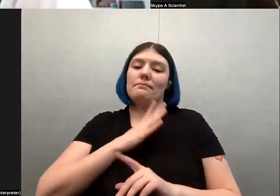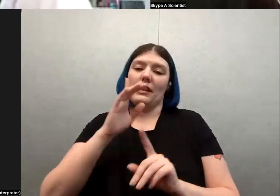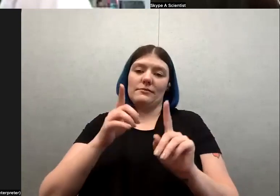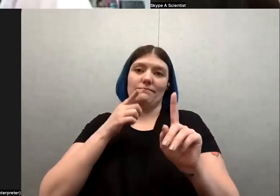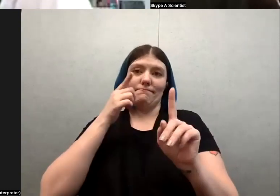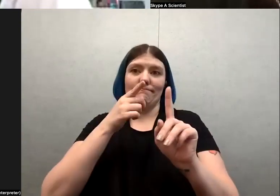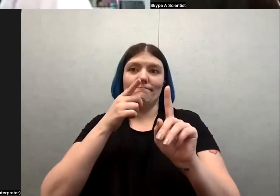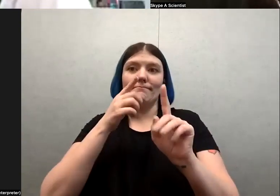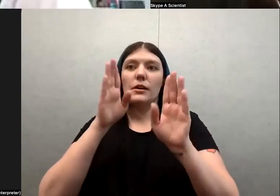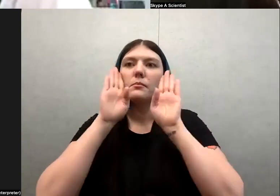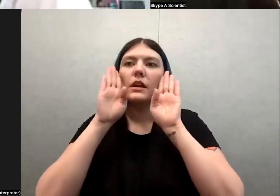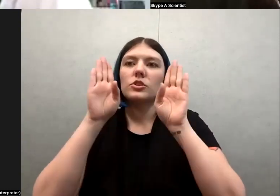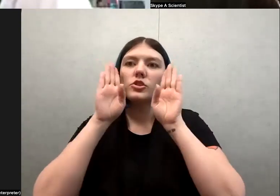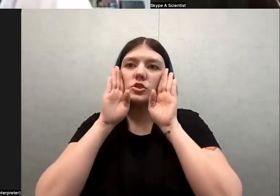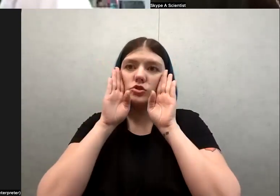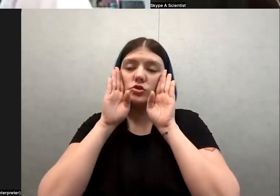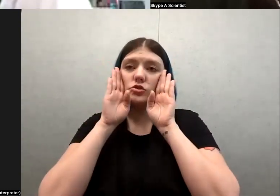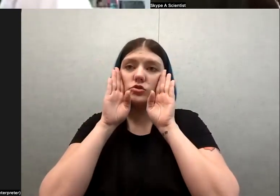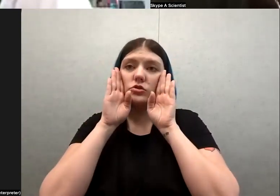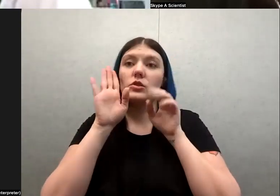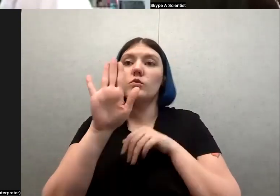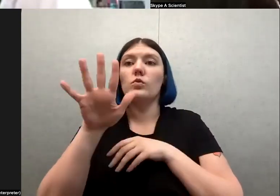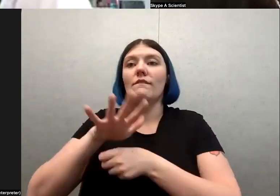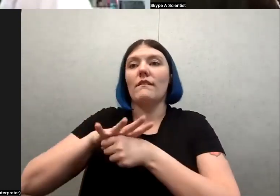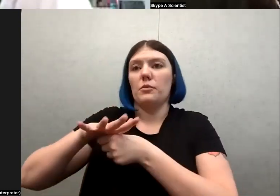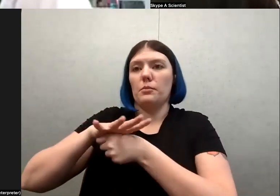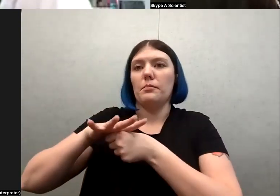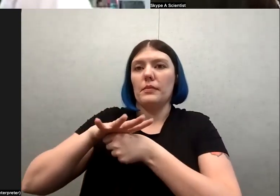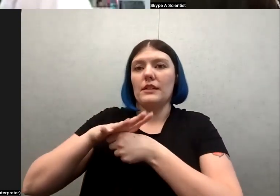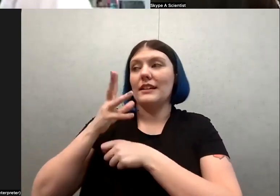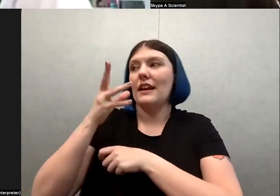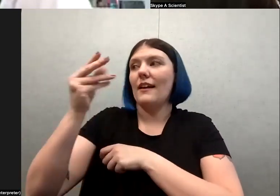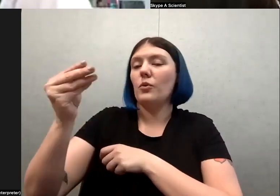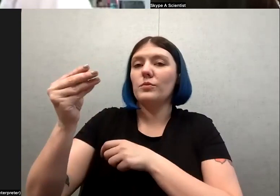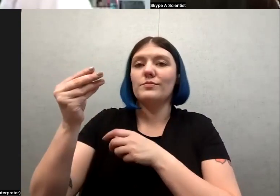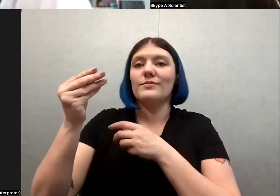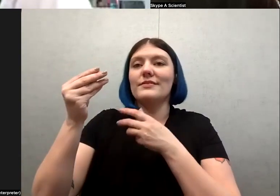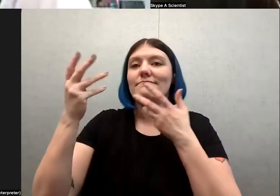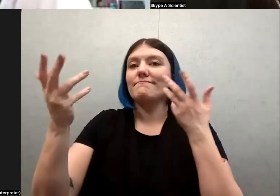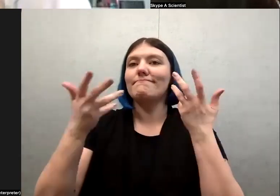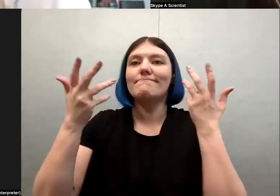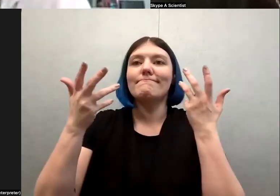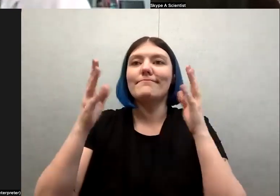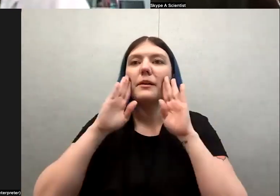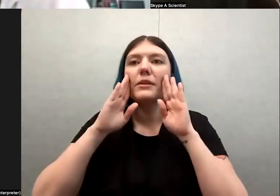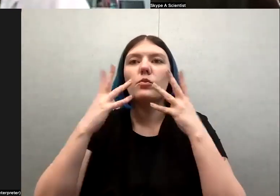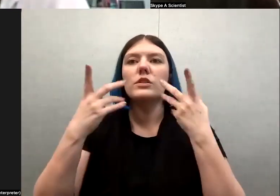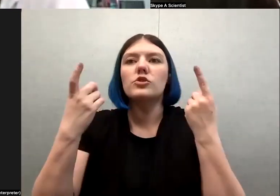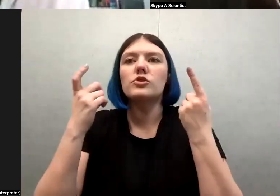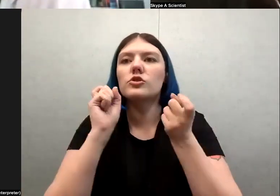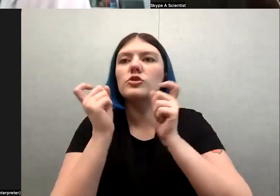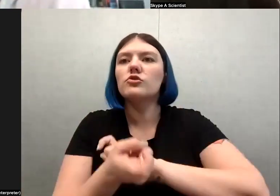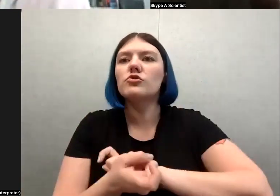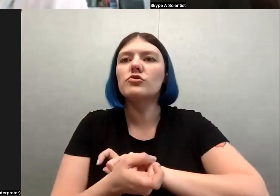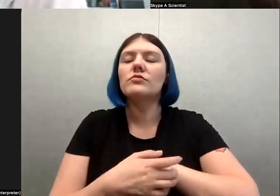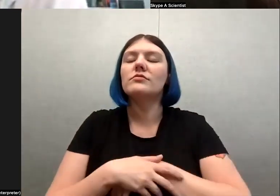attention to your environment, to be out there and pay attention to what's changing. Sounds